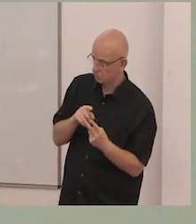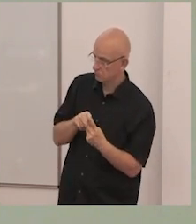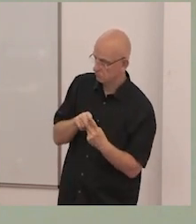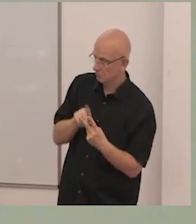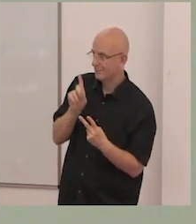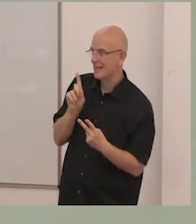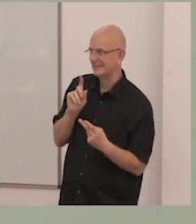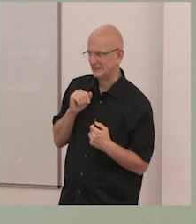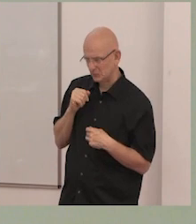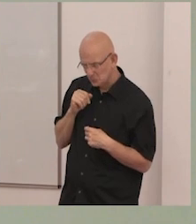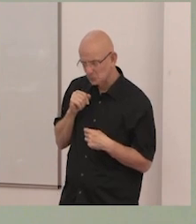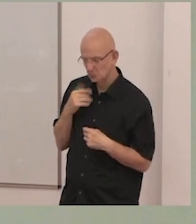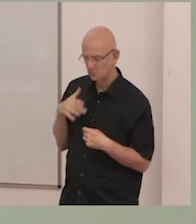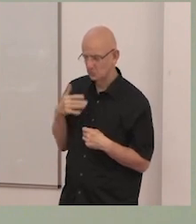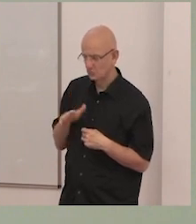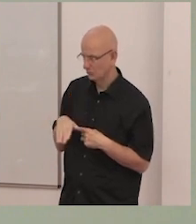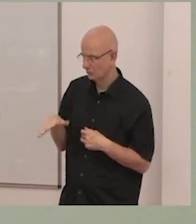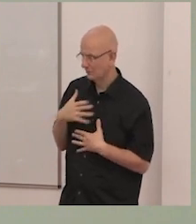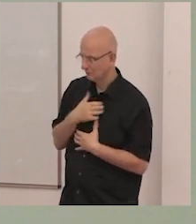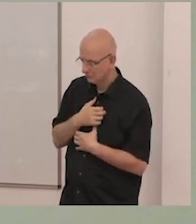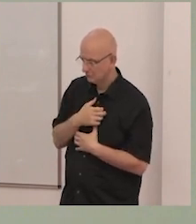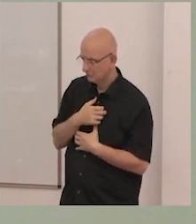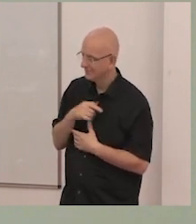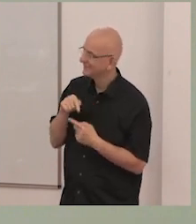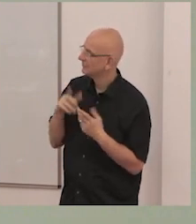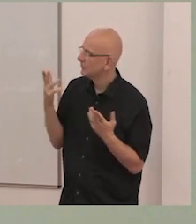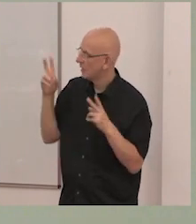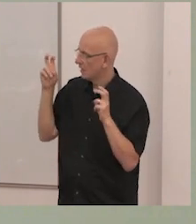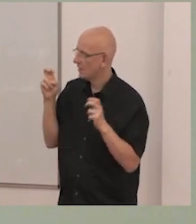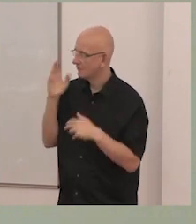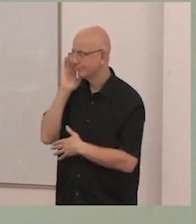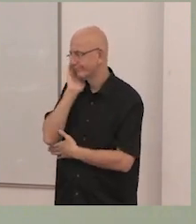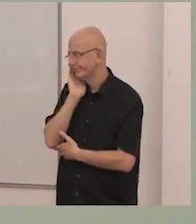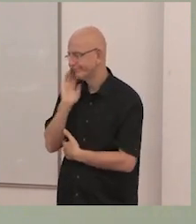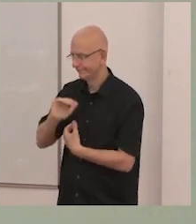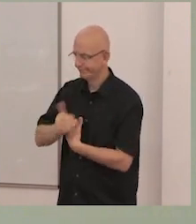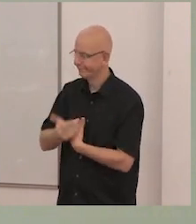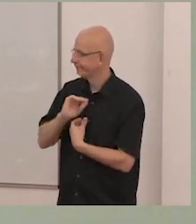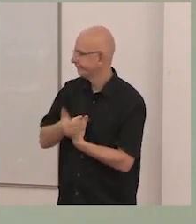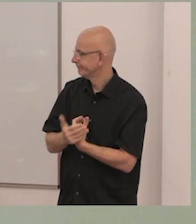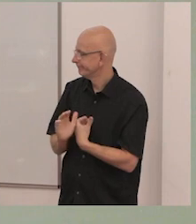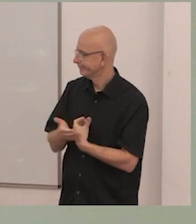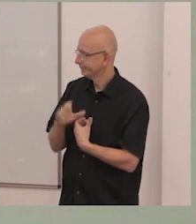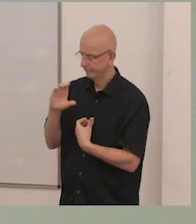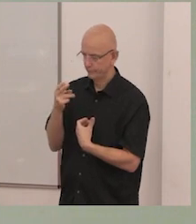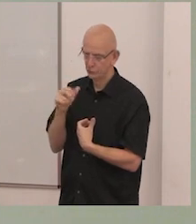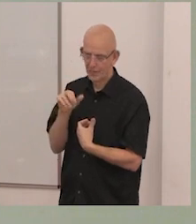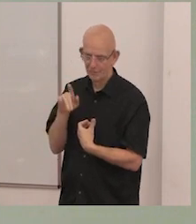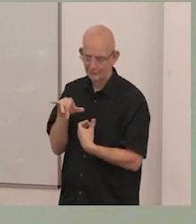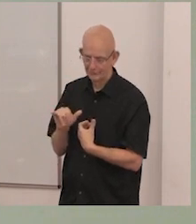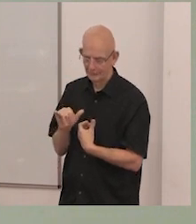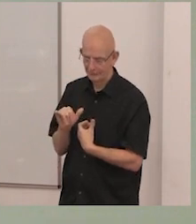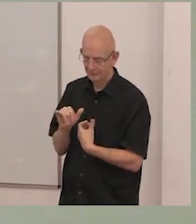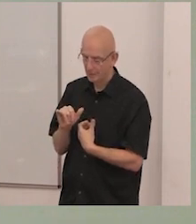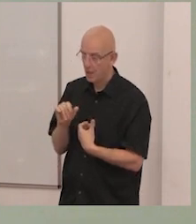biomedical approach in narrow sense, which the approach which confronts with spirit and